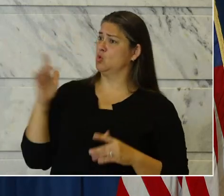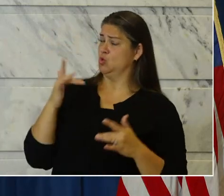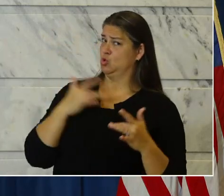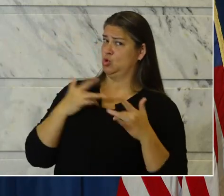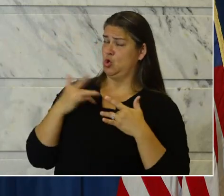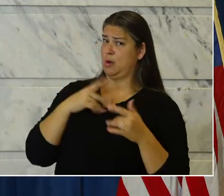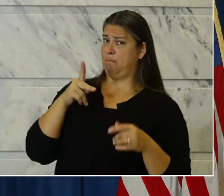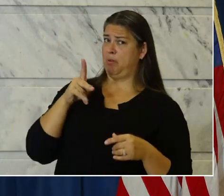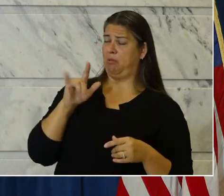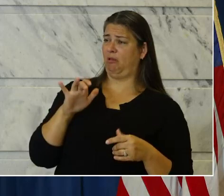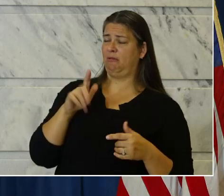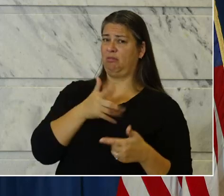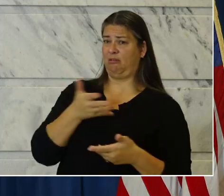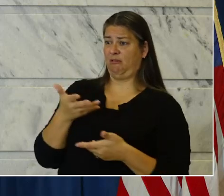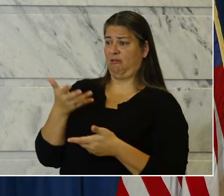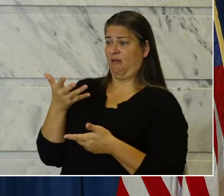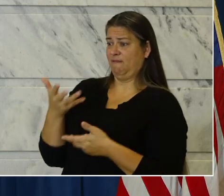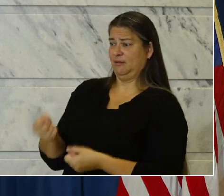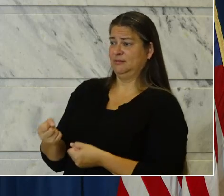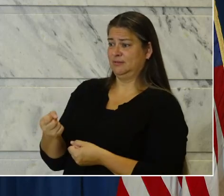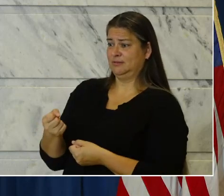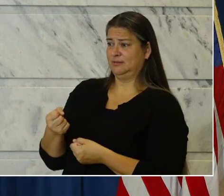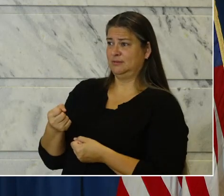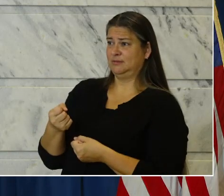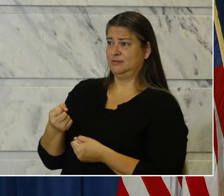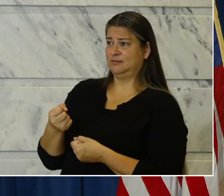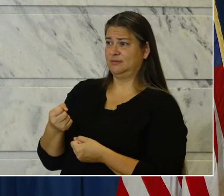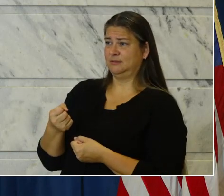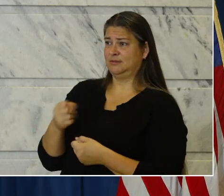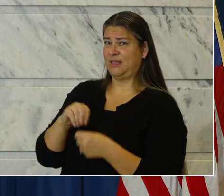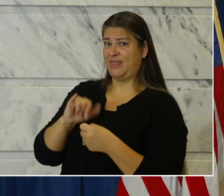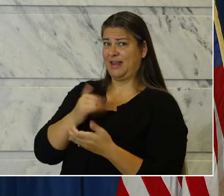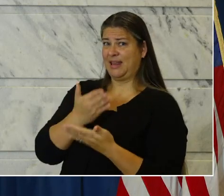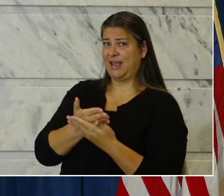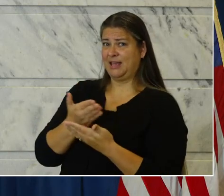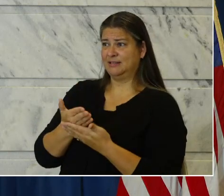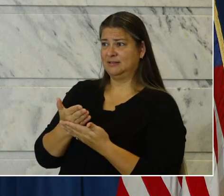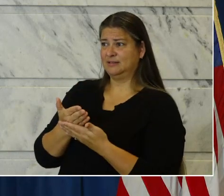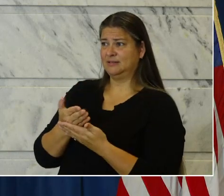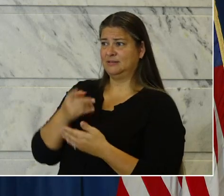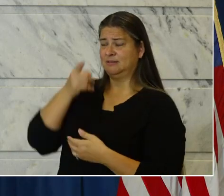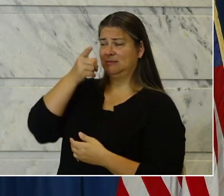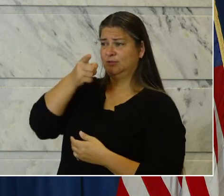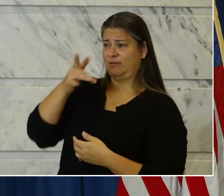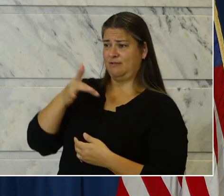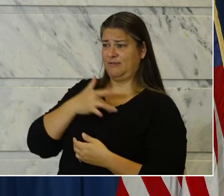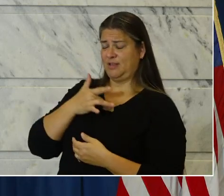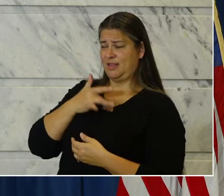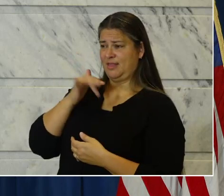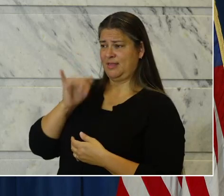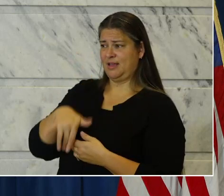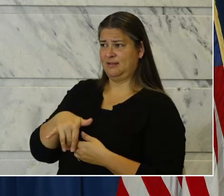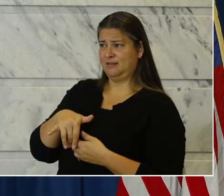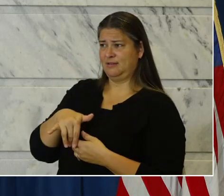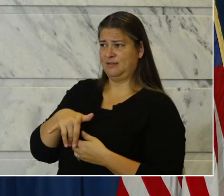the mayor Taylor case is around them? If so, what do you think it would take to